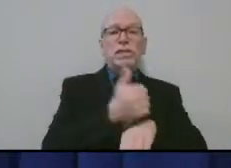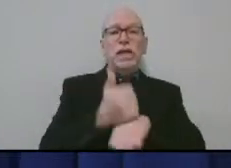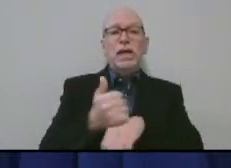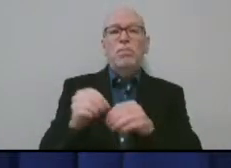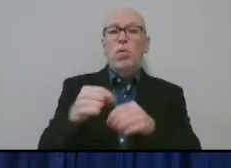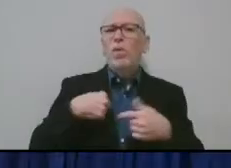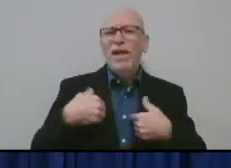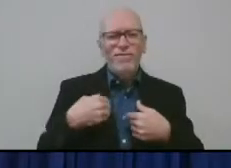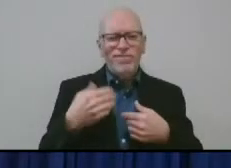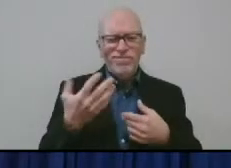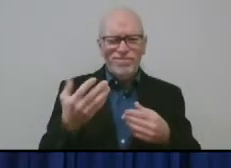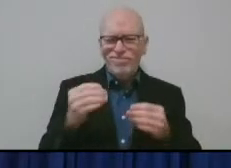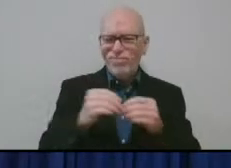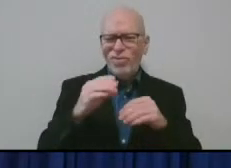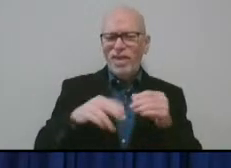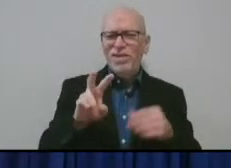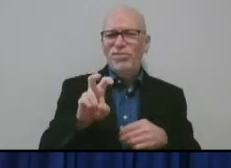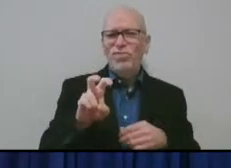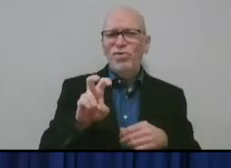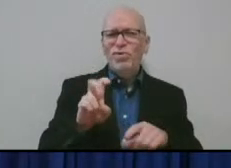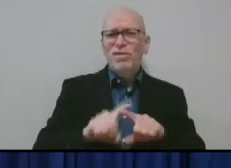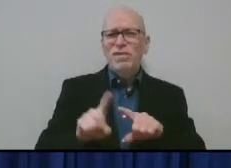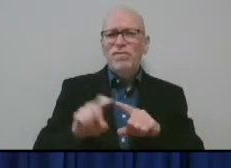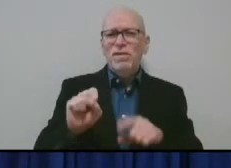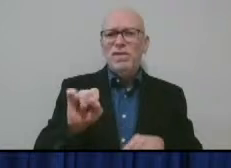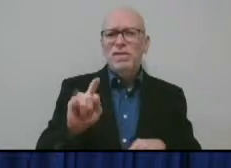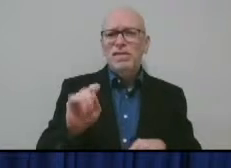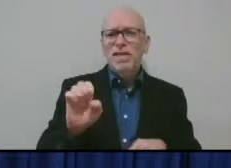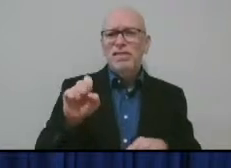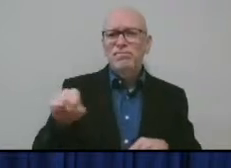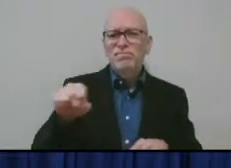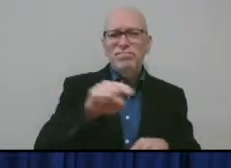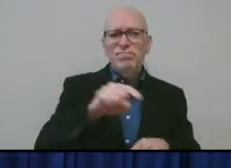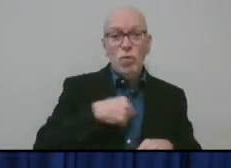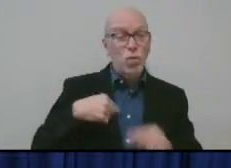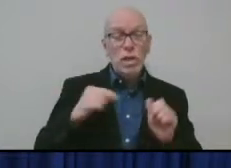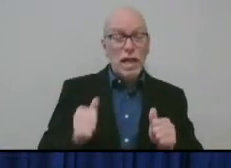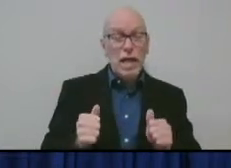200 sites in place, and we can scale that up. The